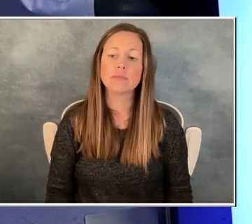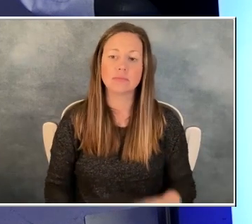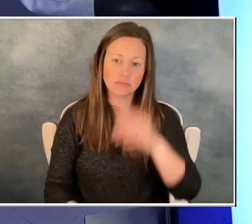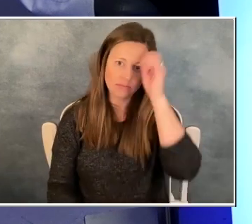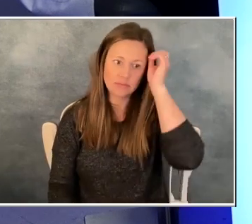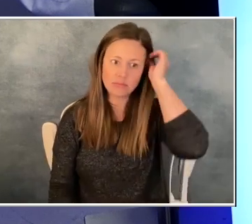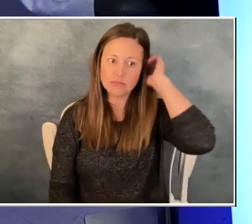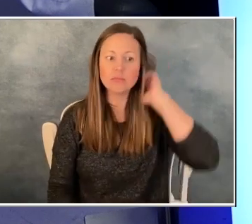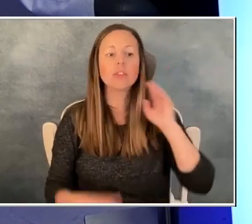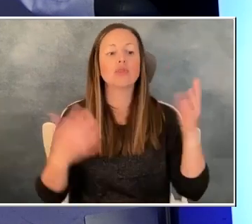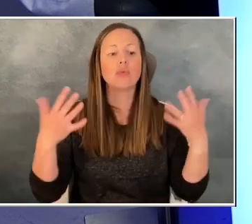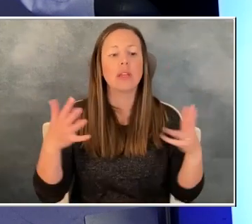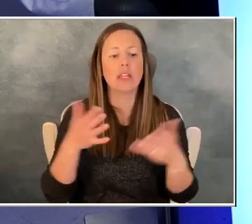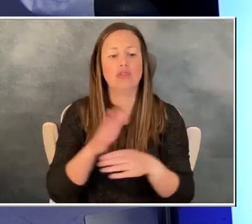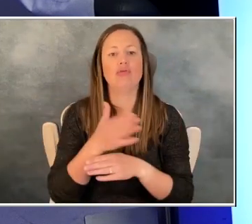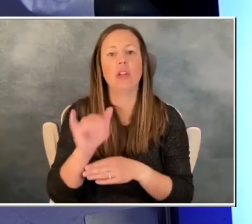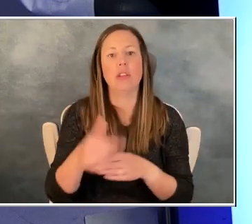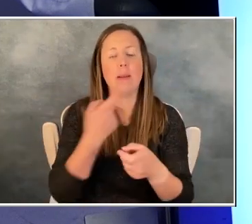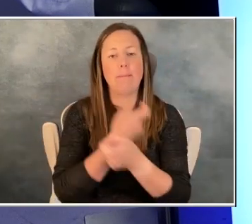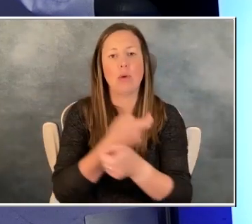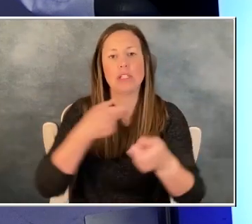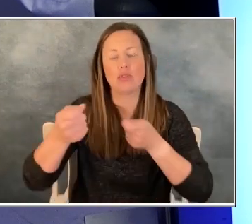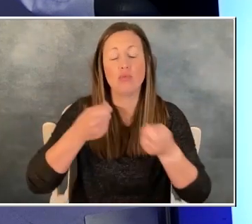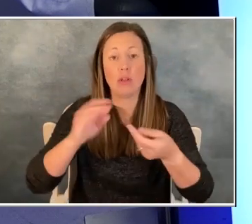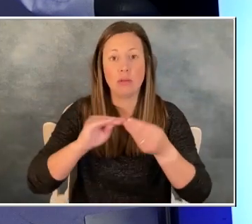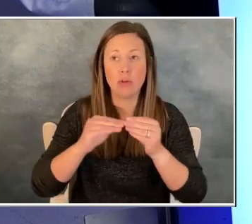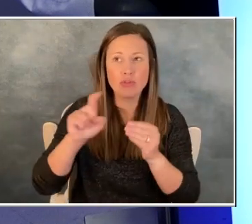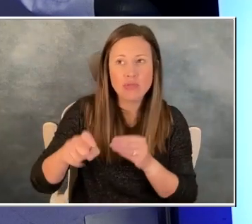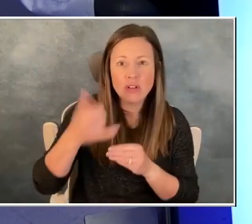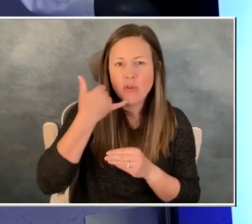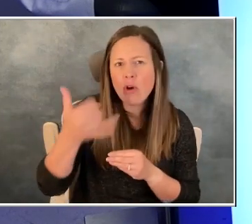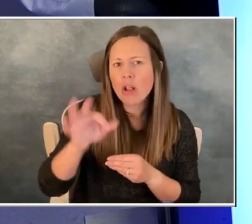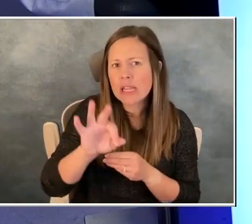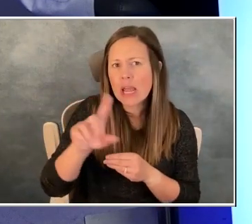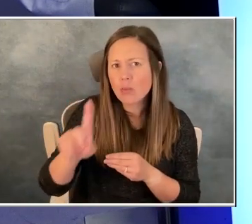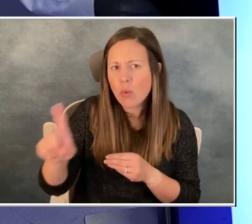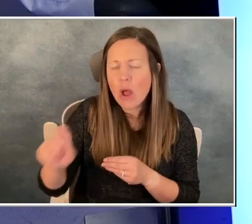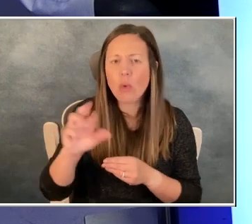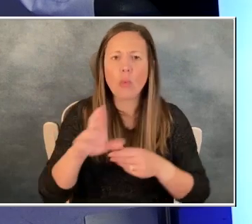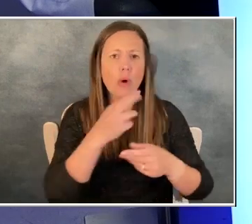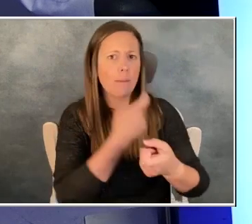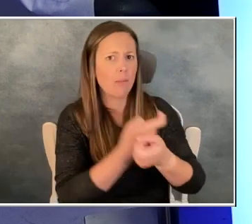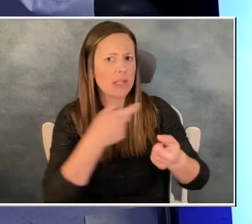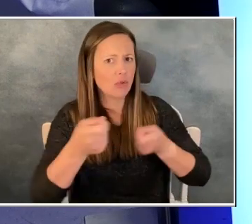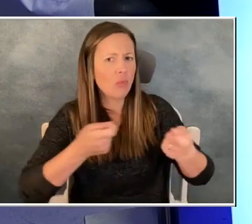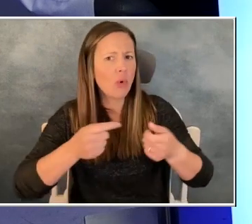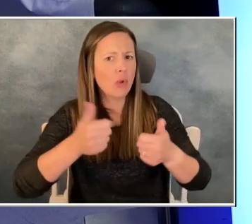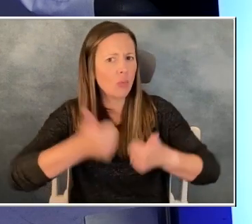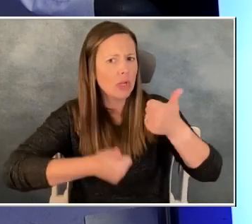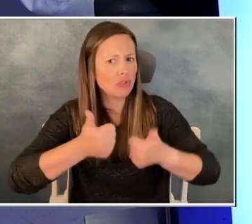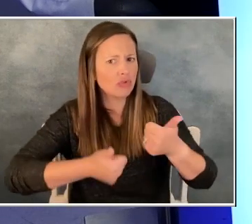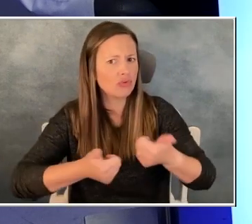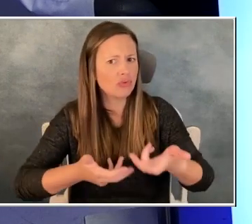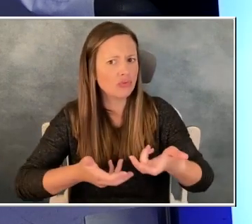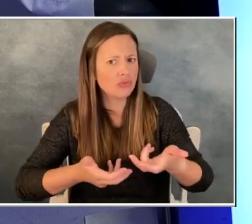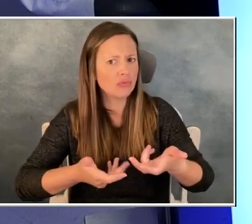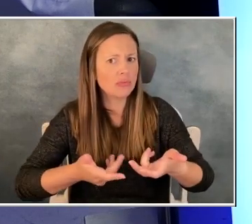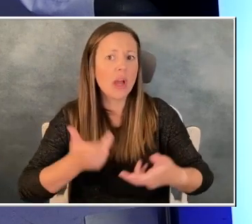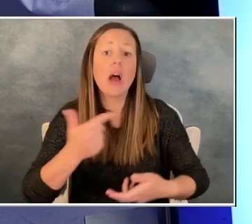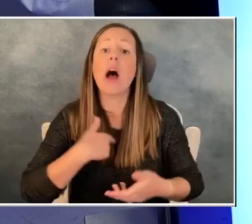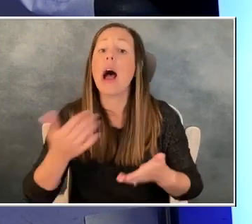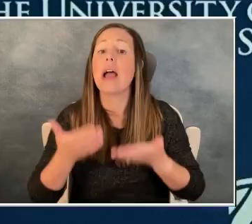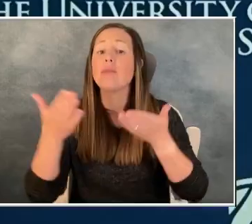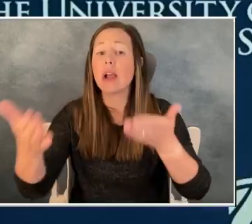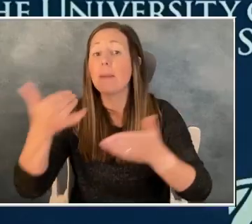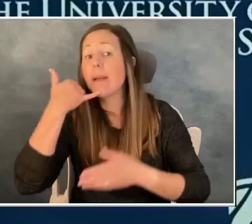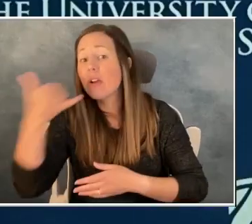I also want to follow up. Should you call 911 first or poison control? I would recommend calling the Poison Control Center